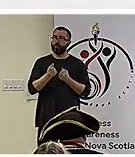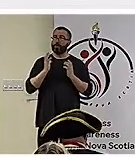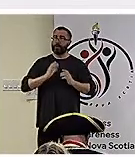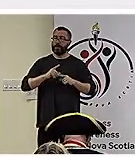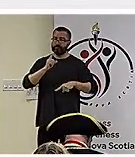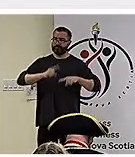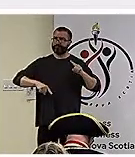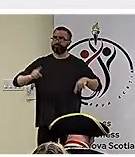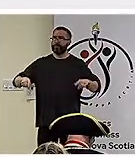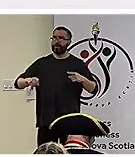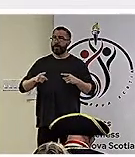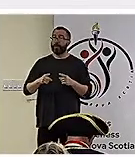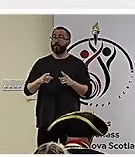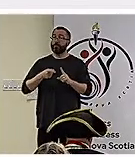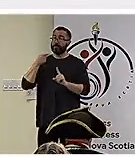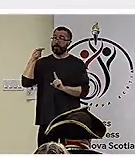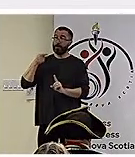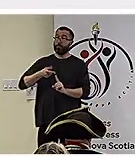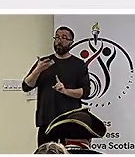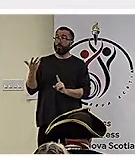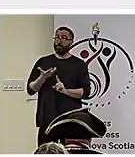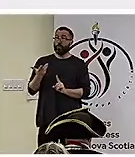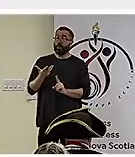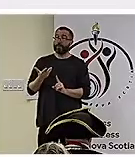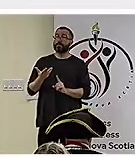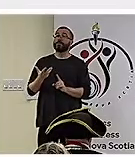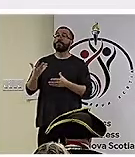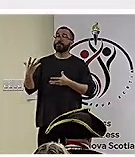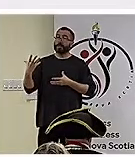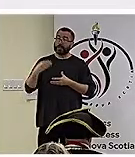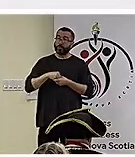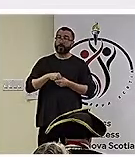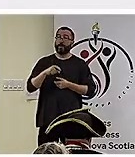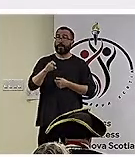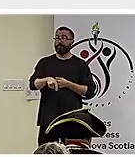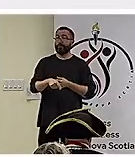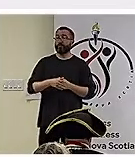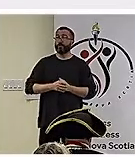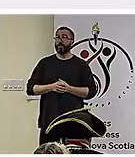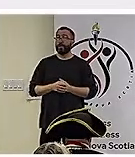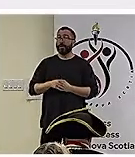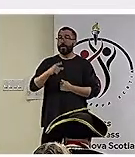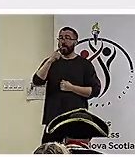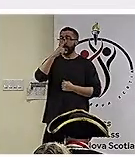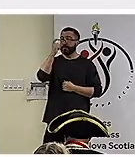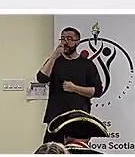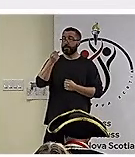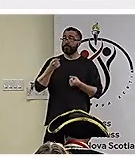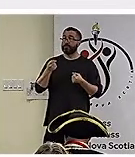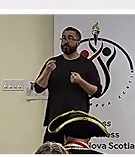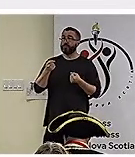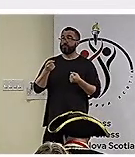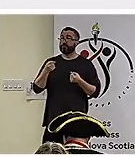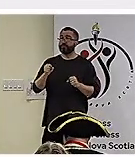of inclusion being the overarching principle. I invite Summer Street Farm to accept the